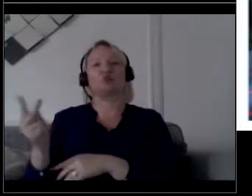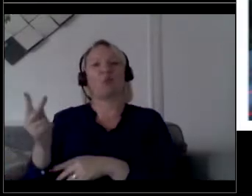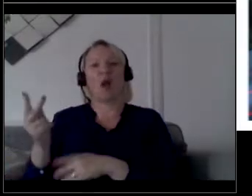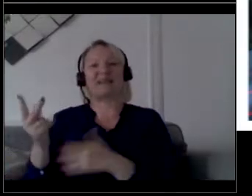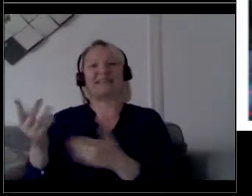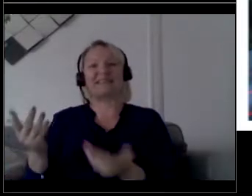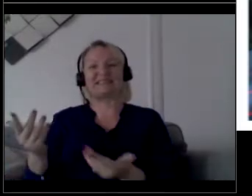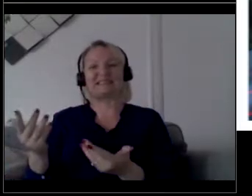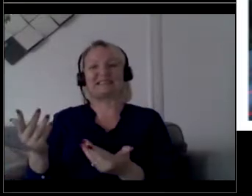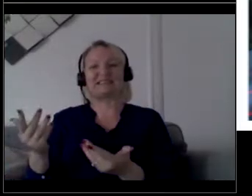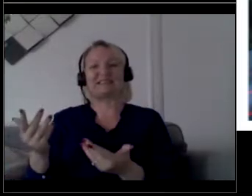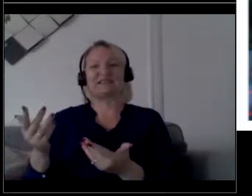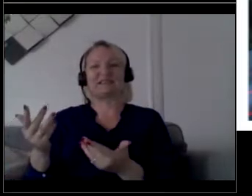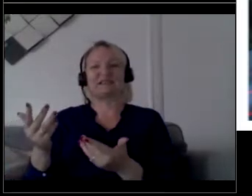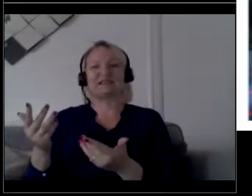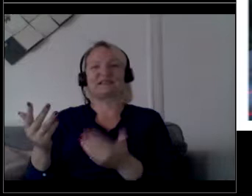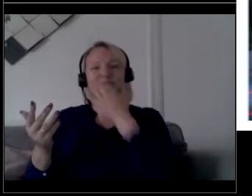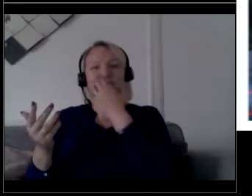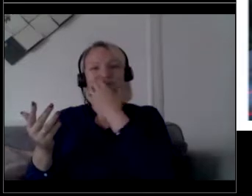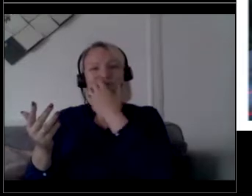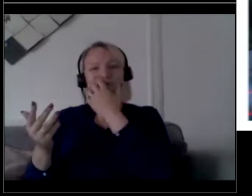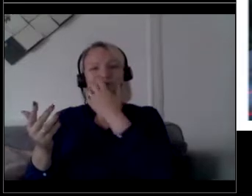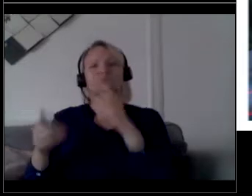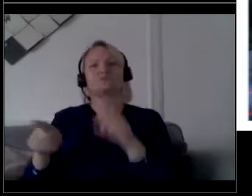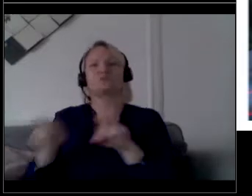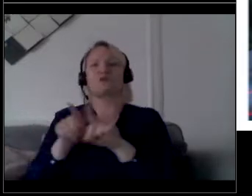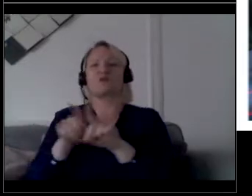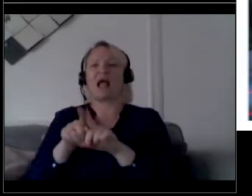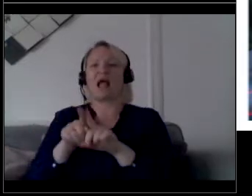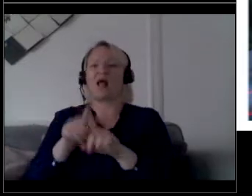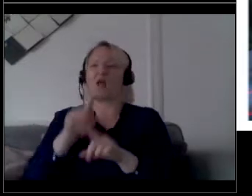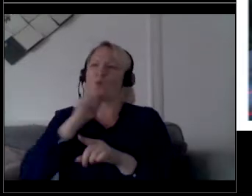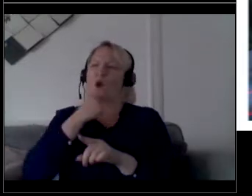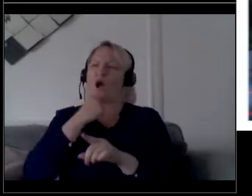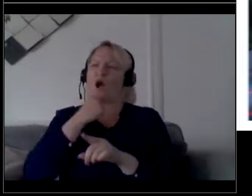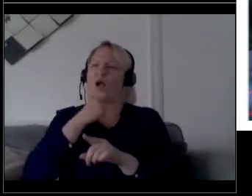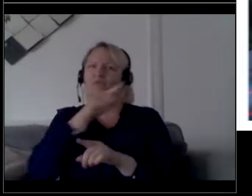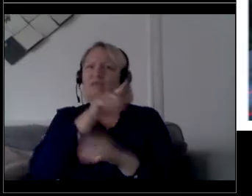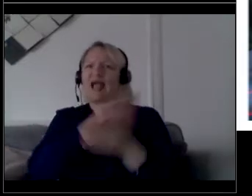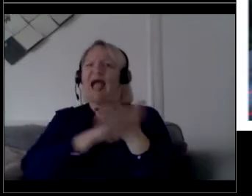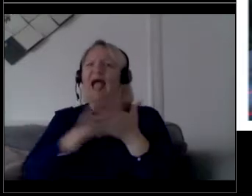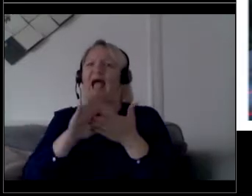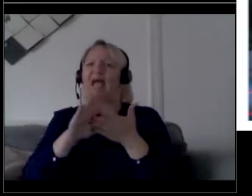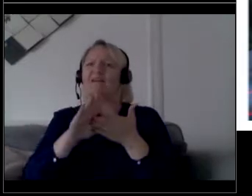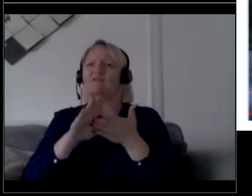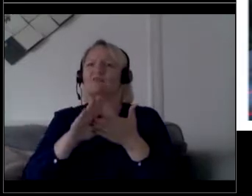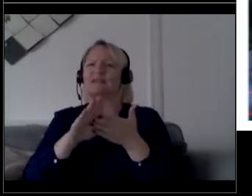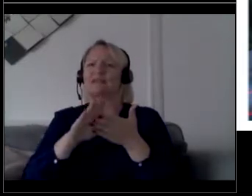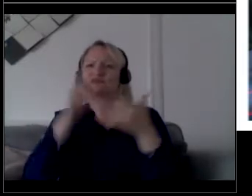And a supplementary question to that, why won't Havering residents get a local residents discount?